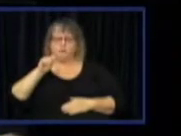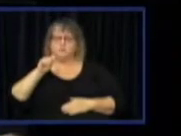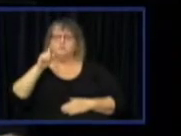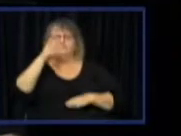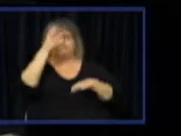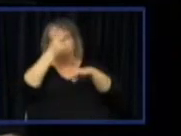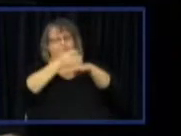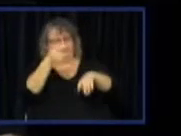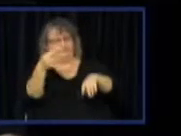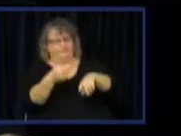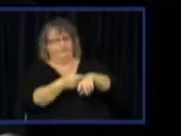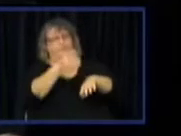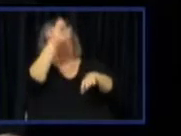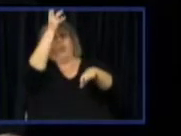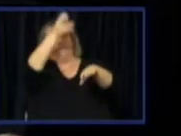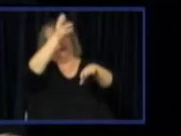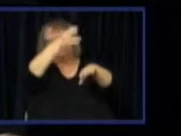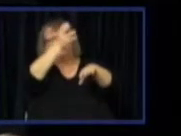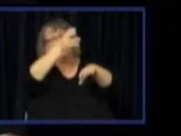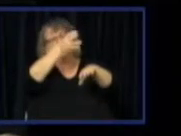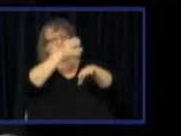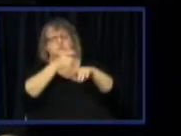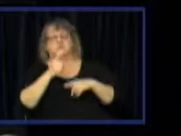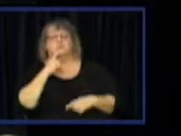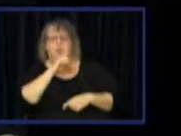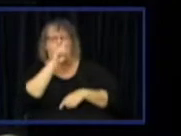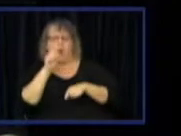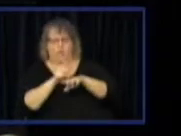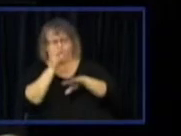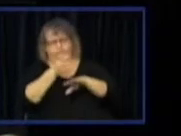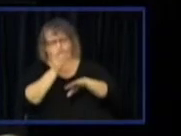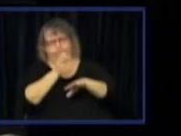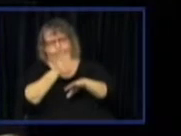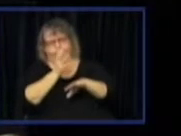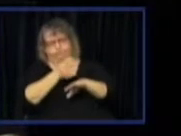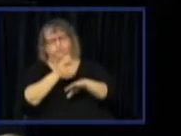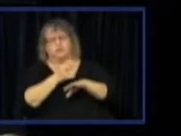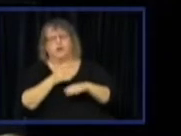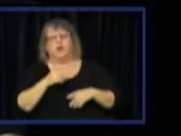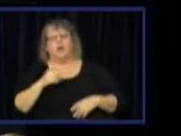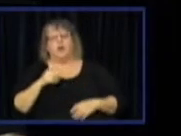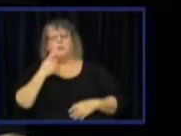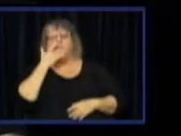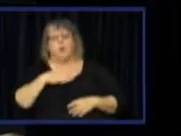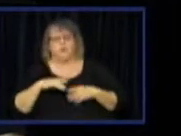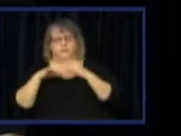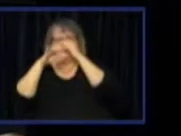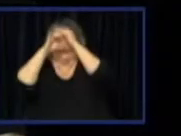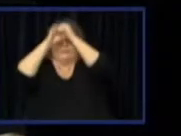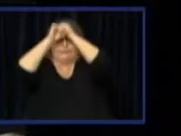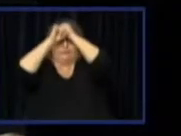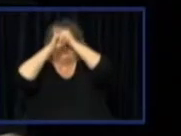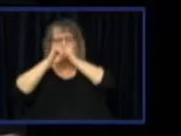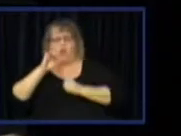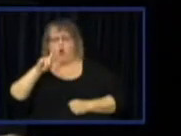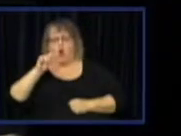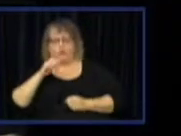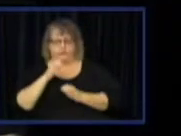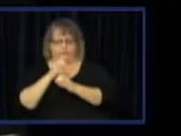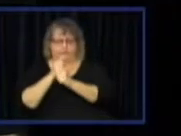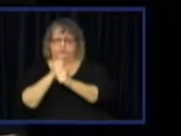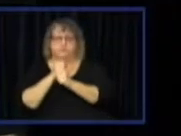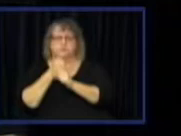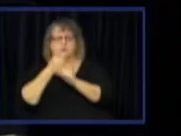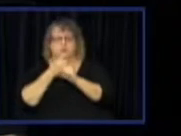intravenous or IV dose, infused over about an hour. And the medication has been shown to reduce the risk